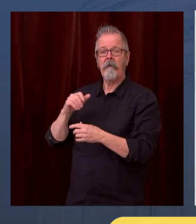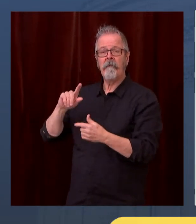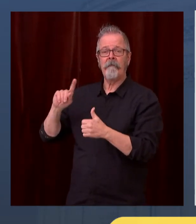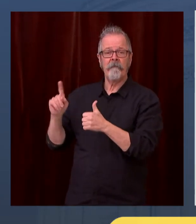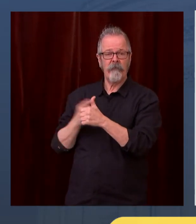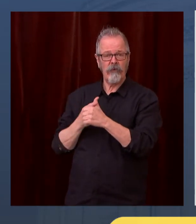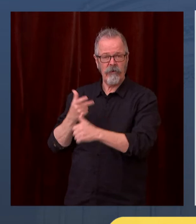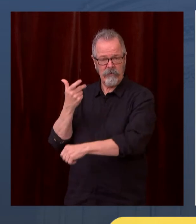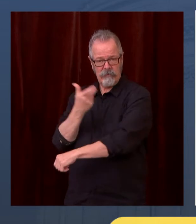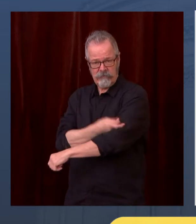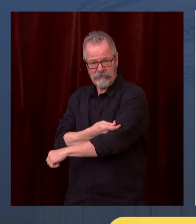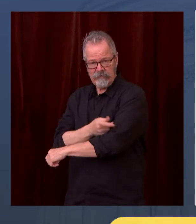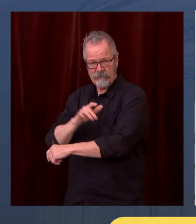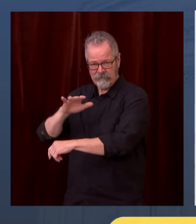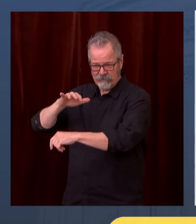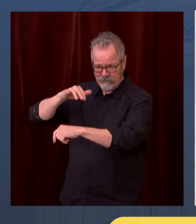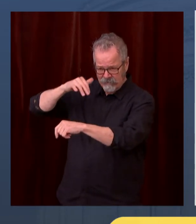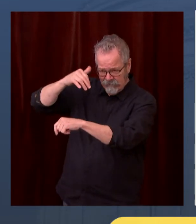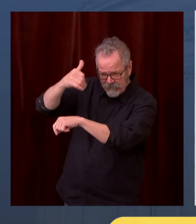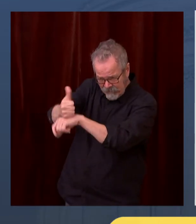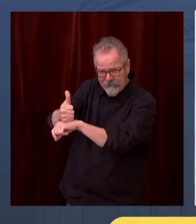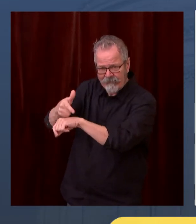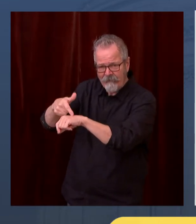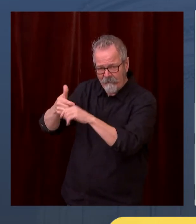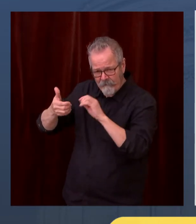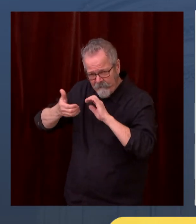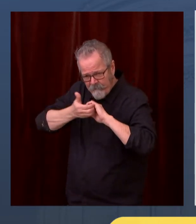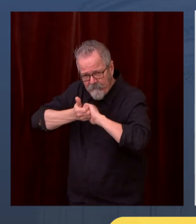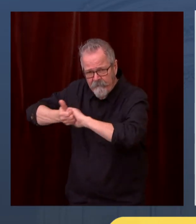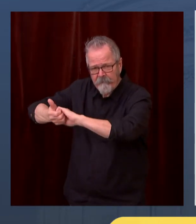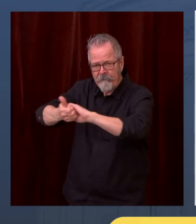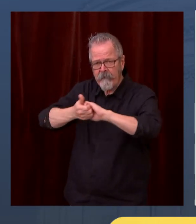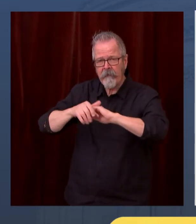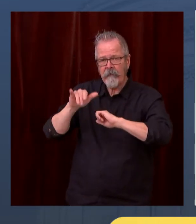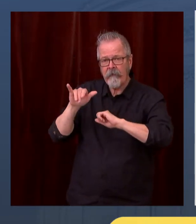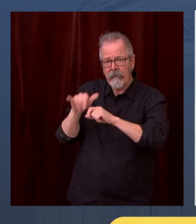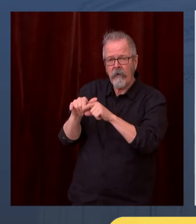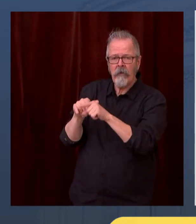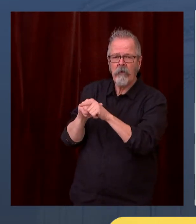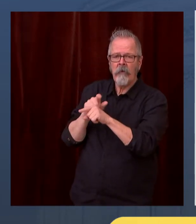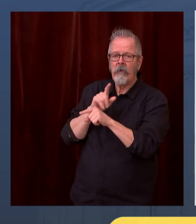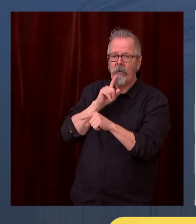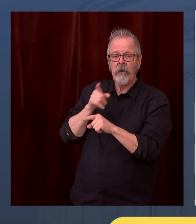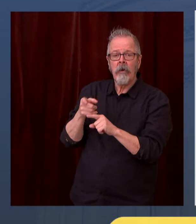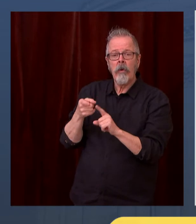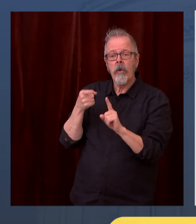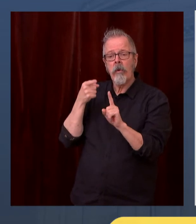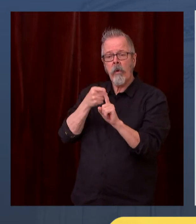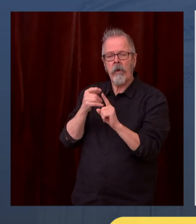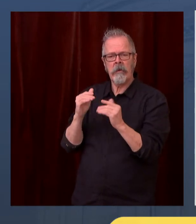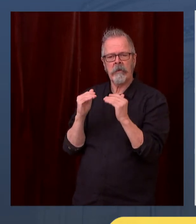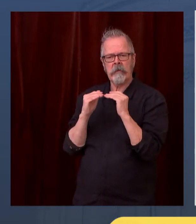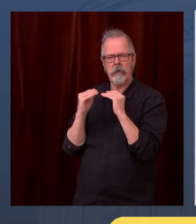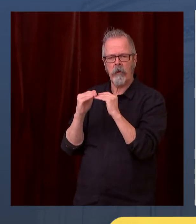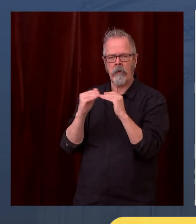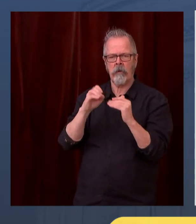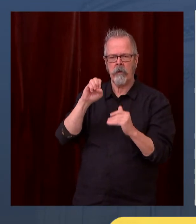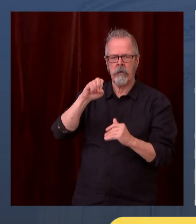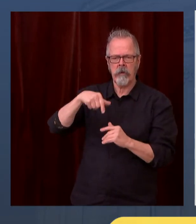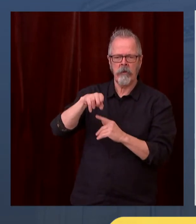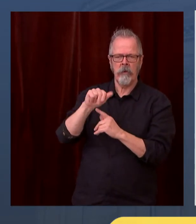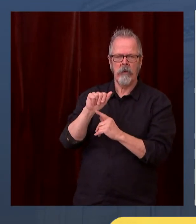collaborative. These set of collaboratives, what I call the BICs, is really about equity. It's balancing